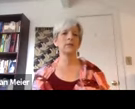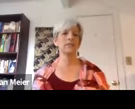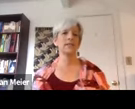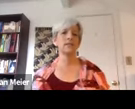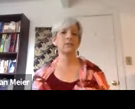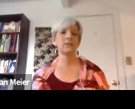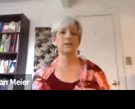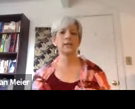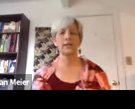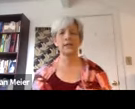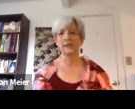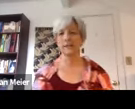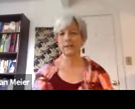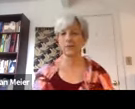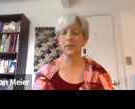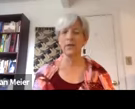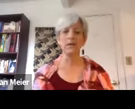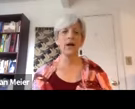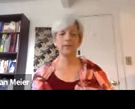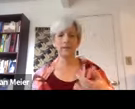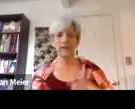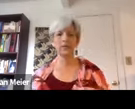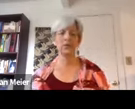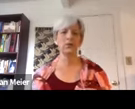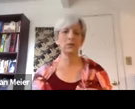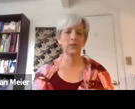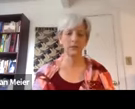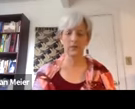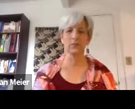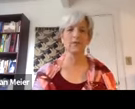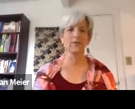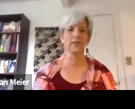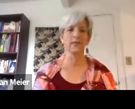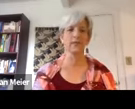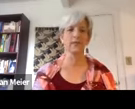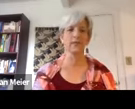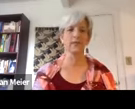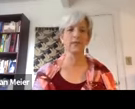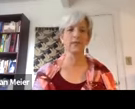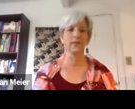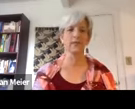a manifestation of the parental alienation syndrome. You have the link to some of the briefs